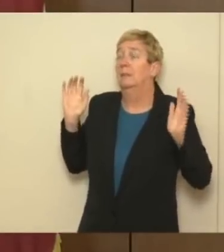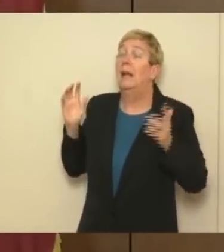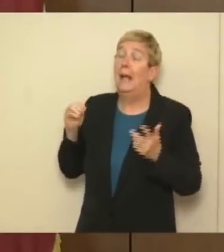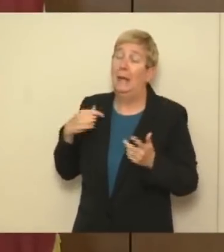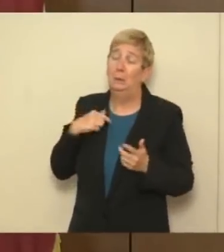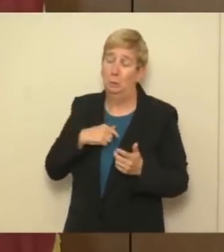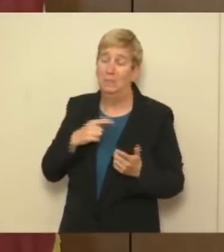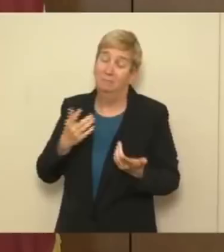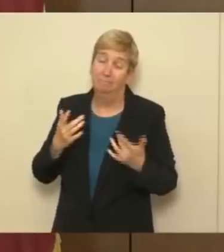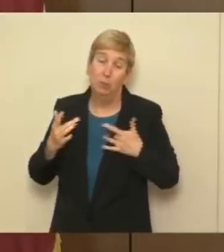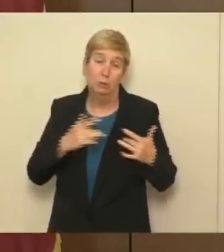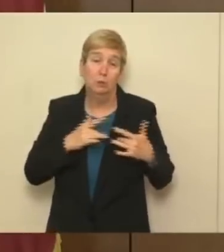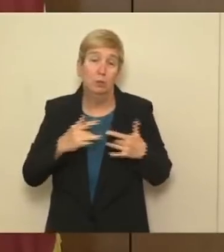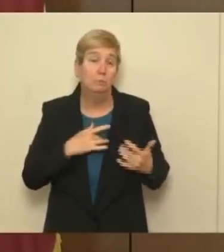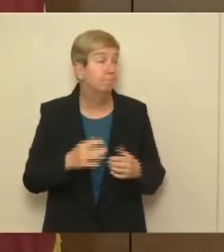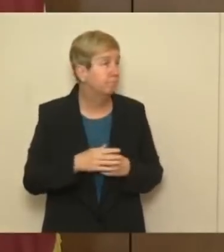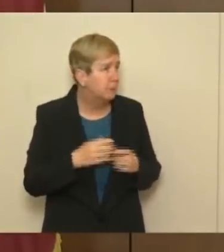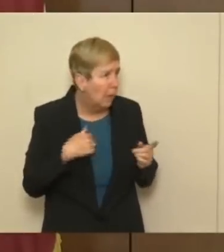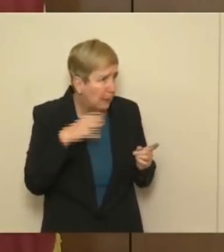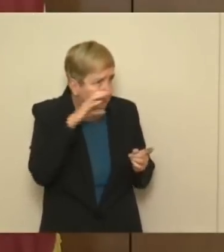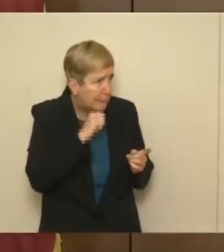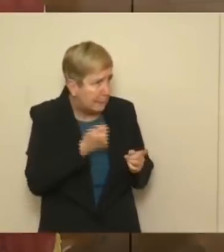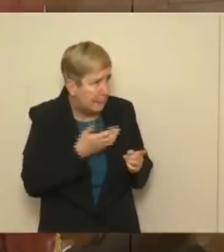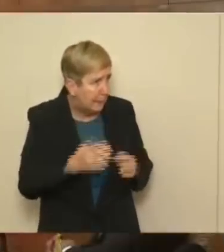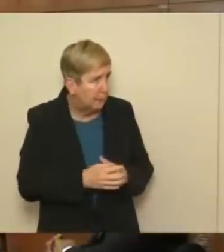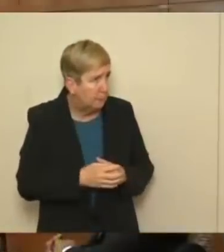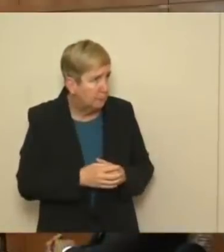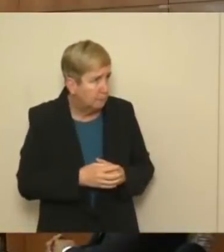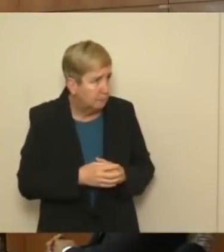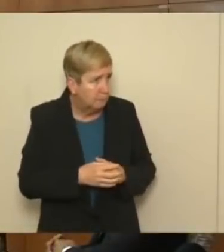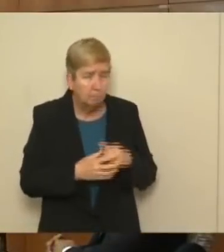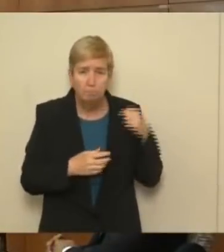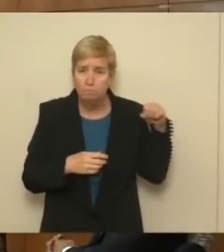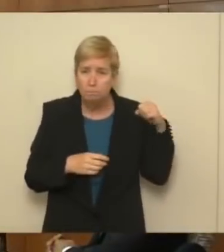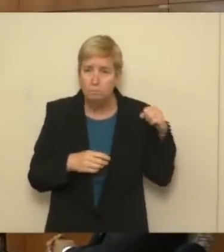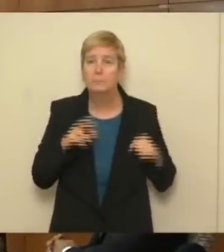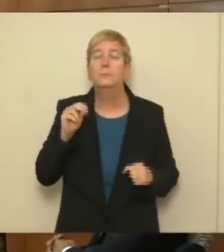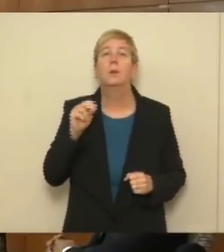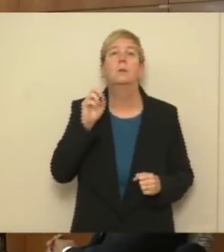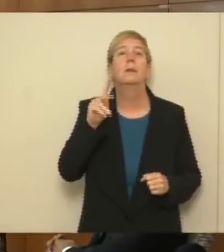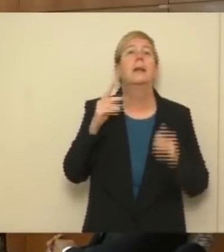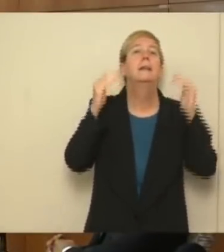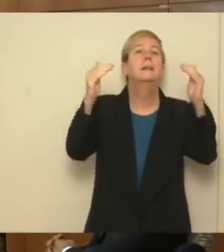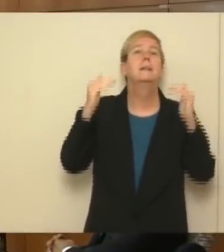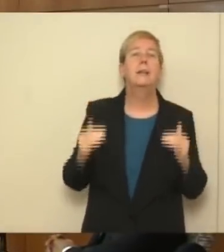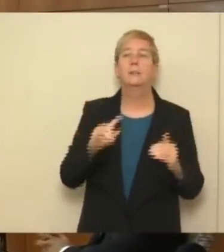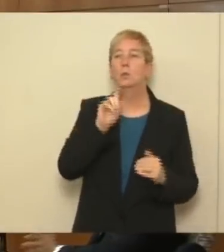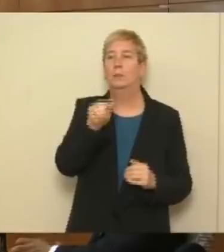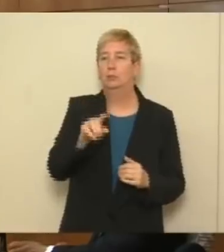significant concern. Did I miss anything? Okay. Next question.